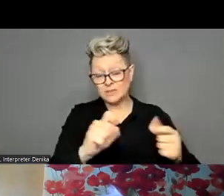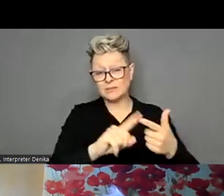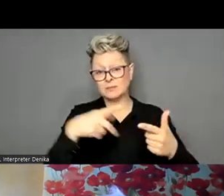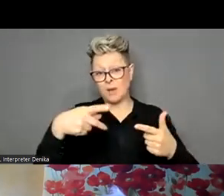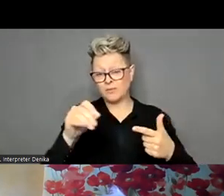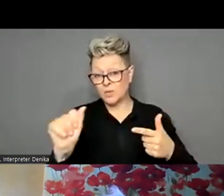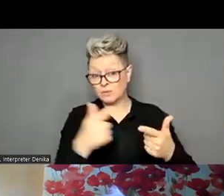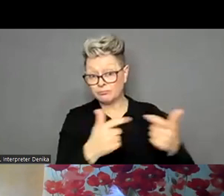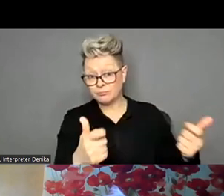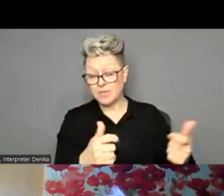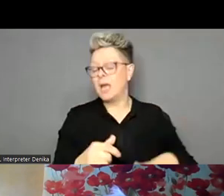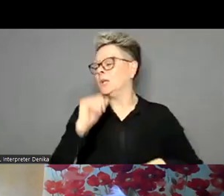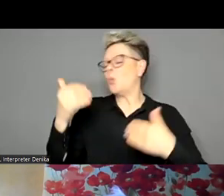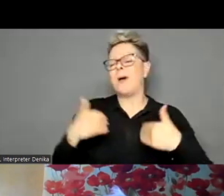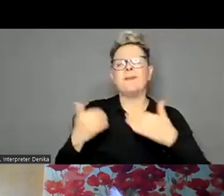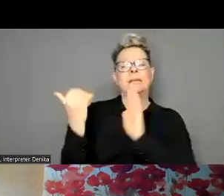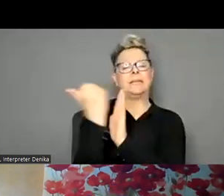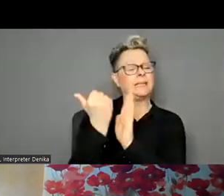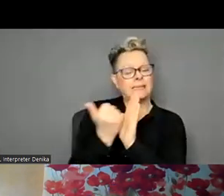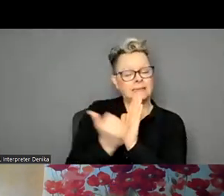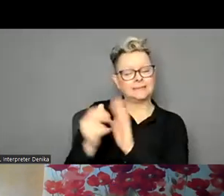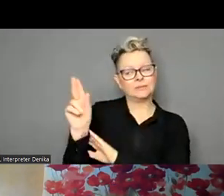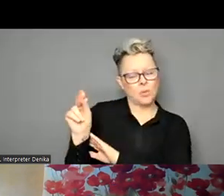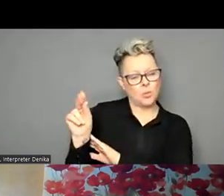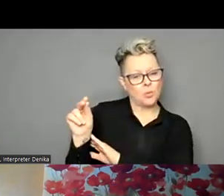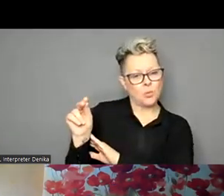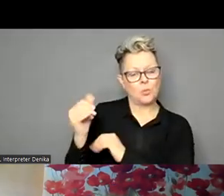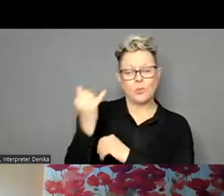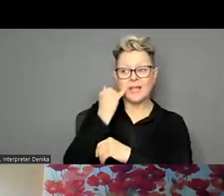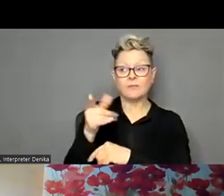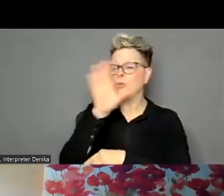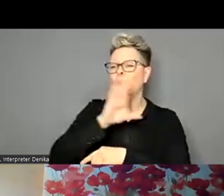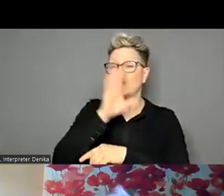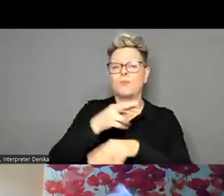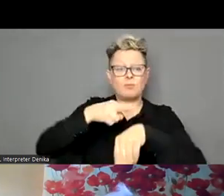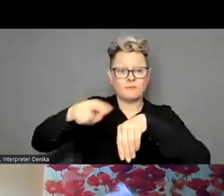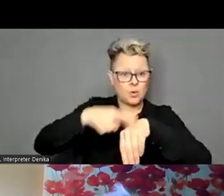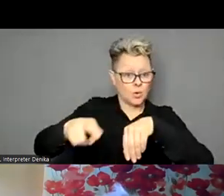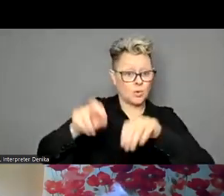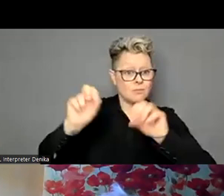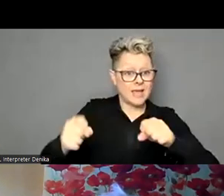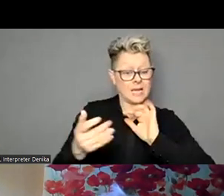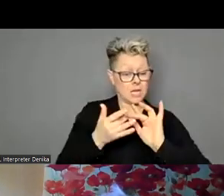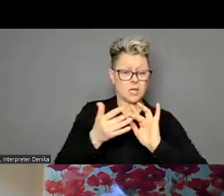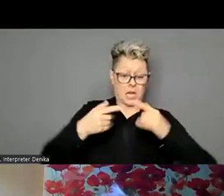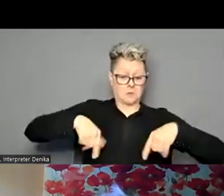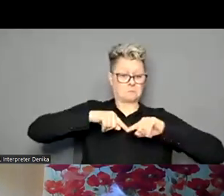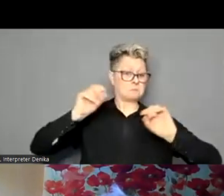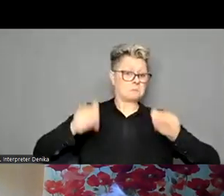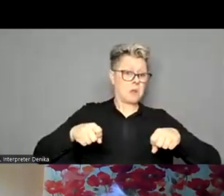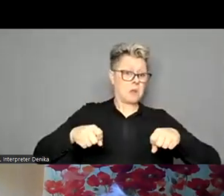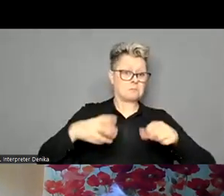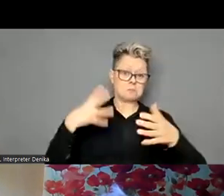I wouldn't say I have a list, no. If you're looking for a referral, you can certainly get in touch with us to avail of our lawyer